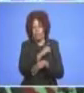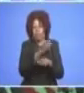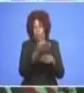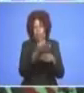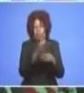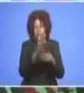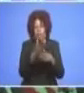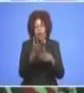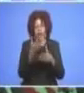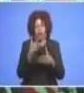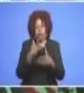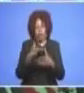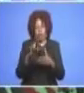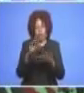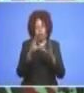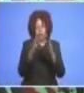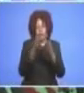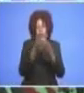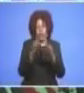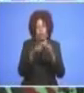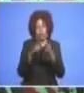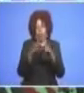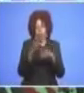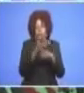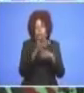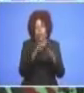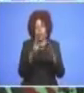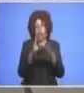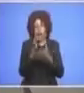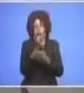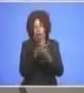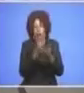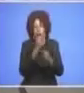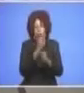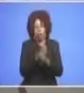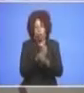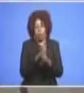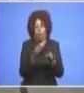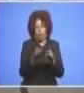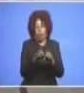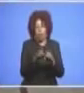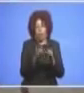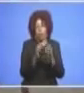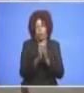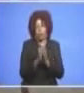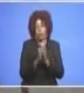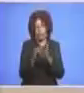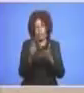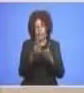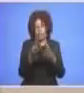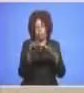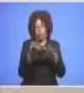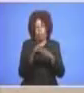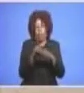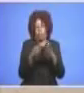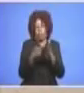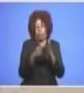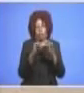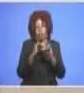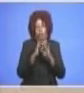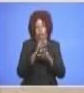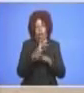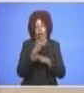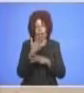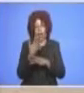family and friends, but also share her artwork with them as well. The Central Bank Art Gallery was full of colors and